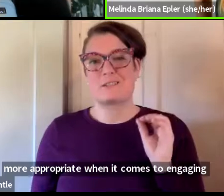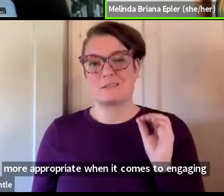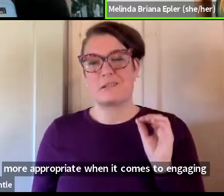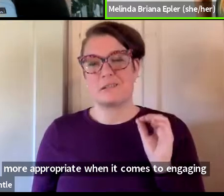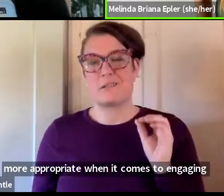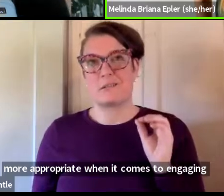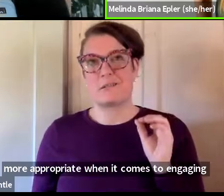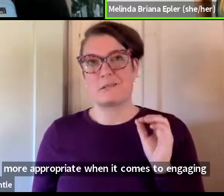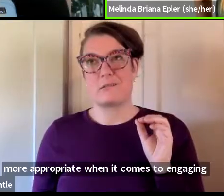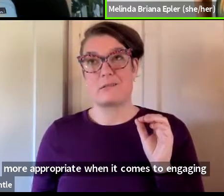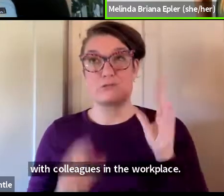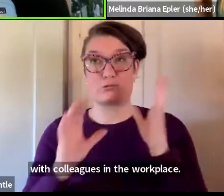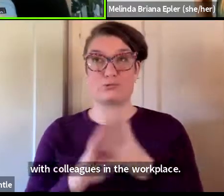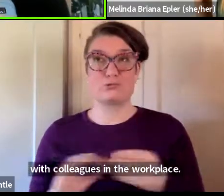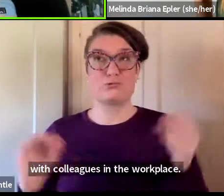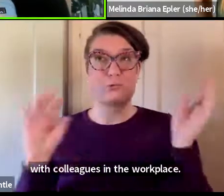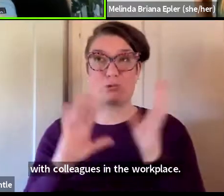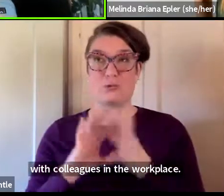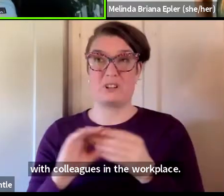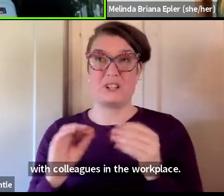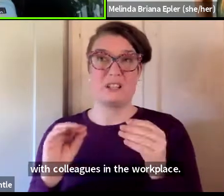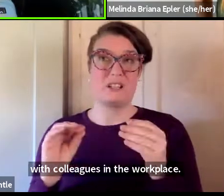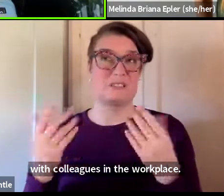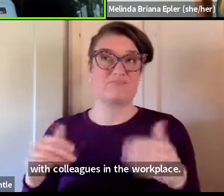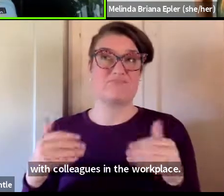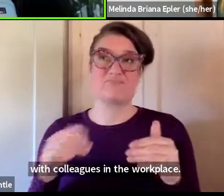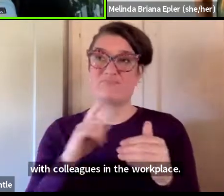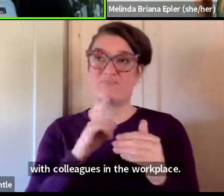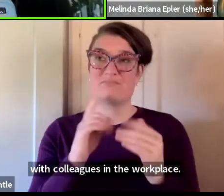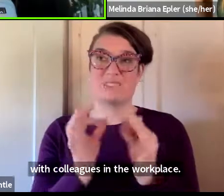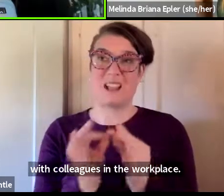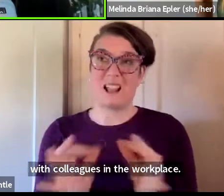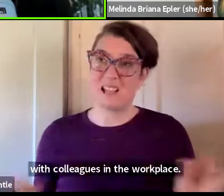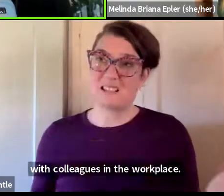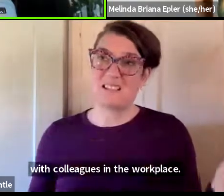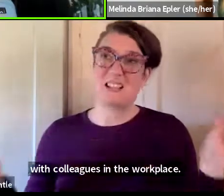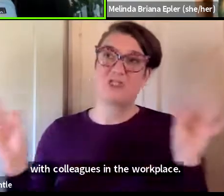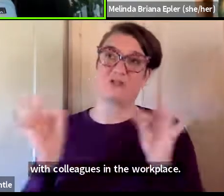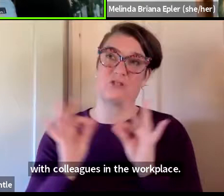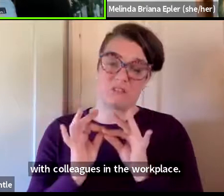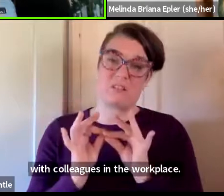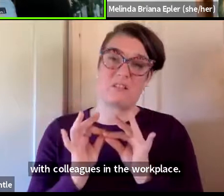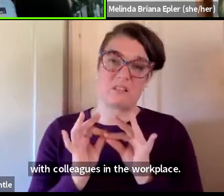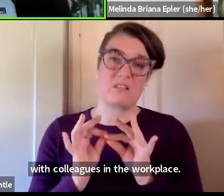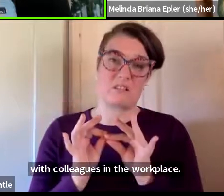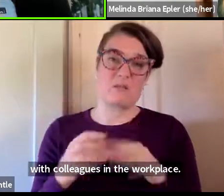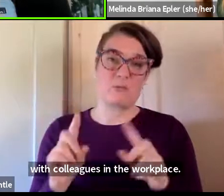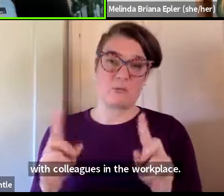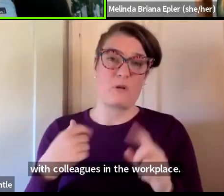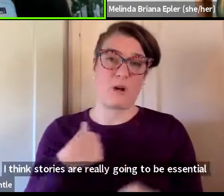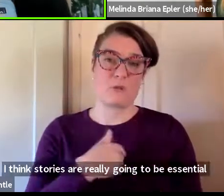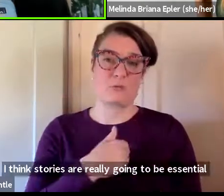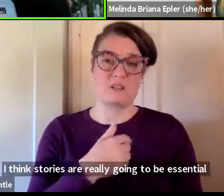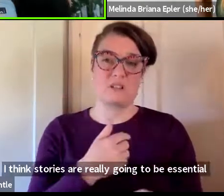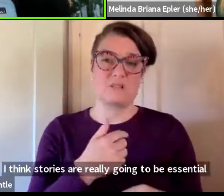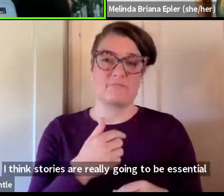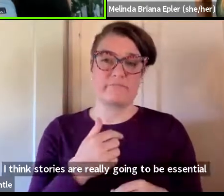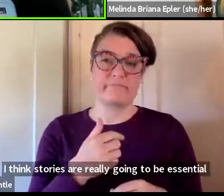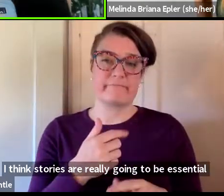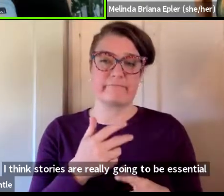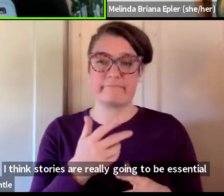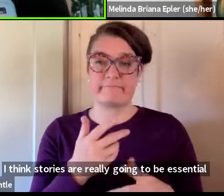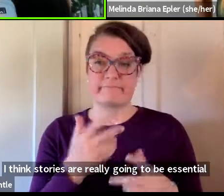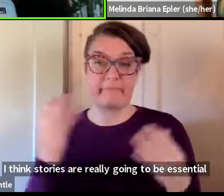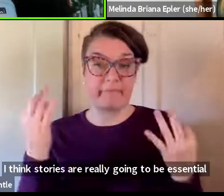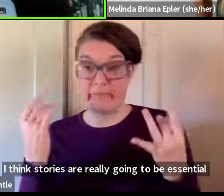think that stories really are going to be essential as we transition, or as we think